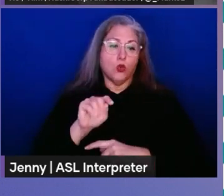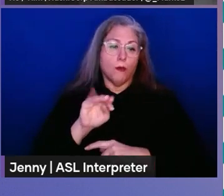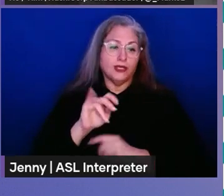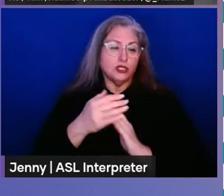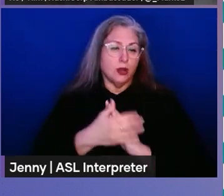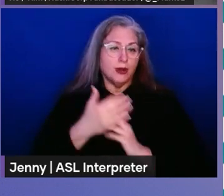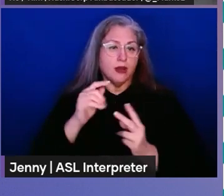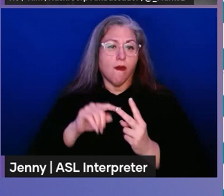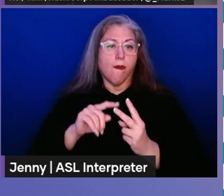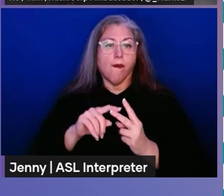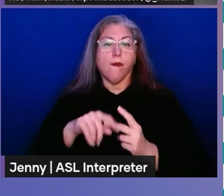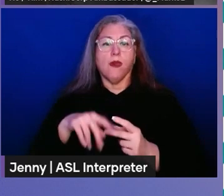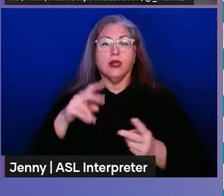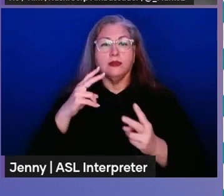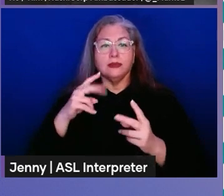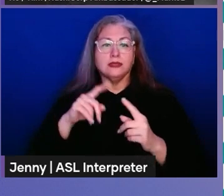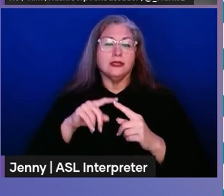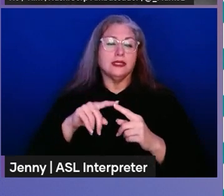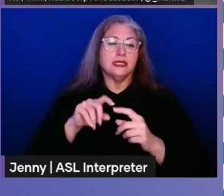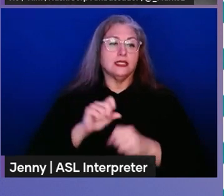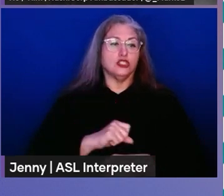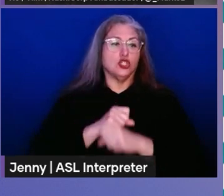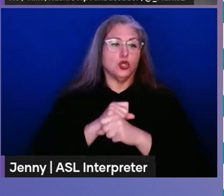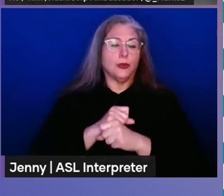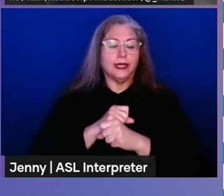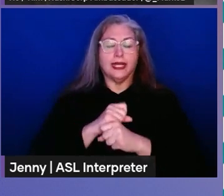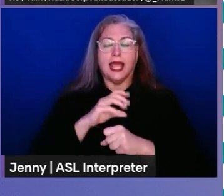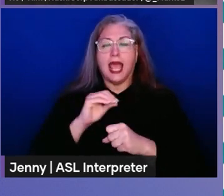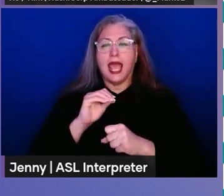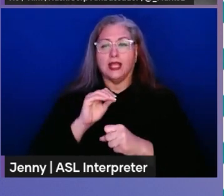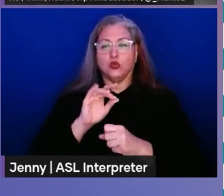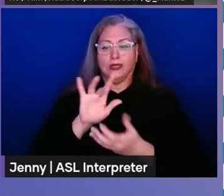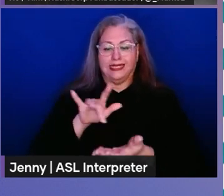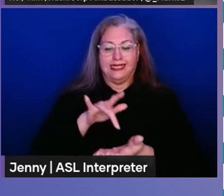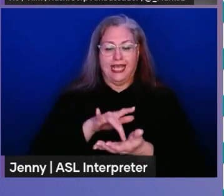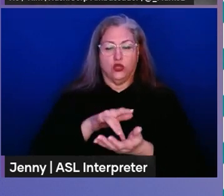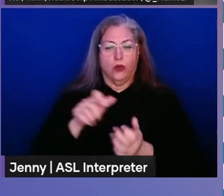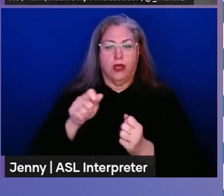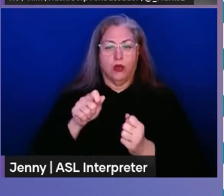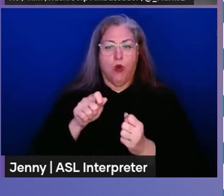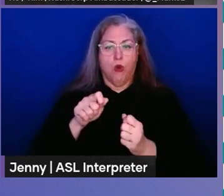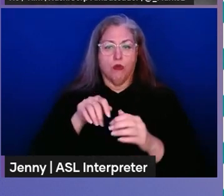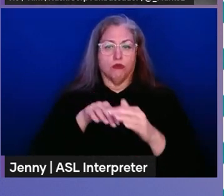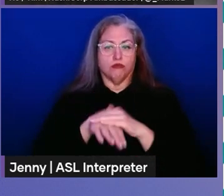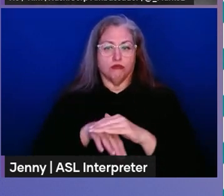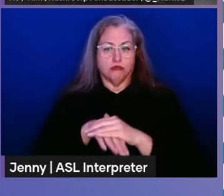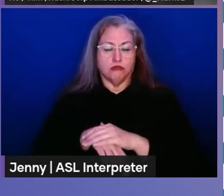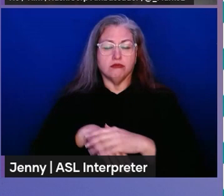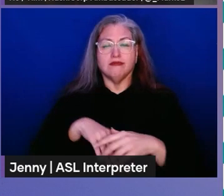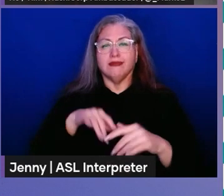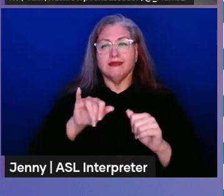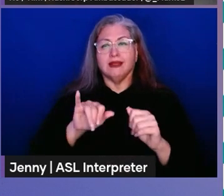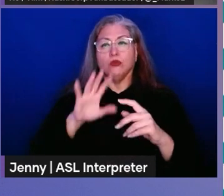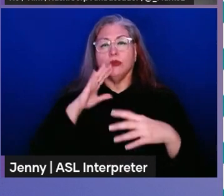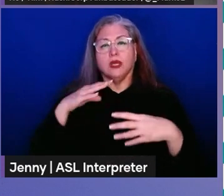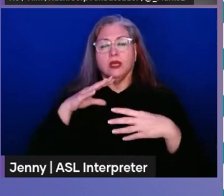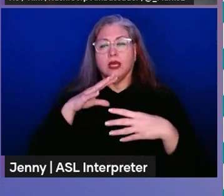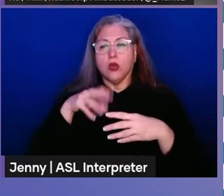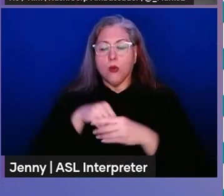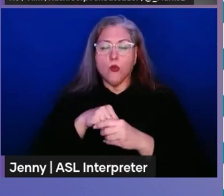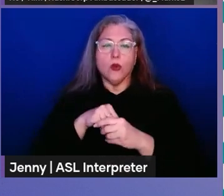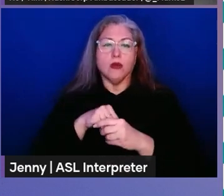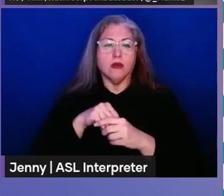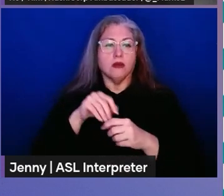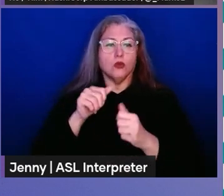visibility, security, and kind of centrally control access. And that's kind of incorporated by